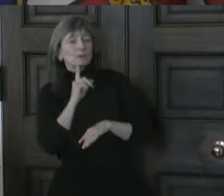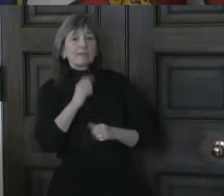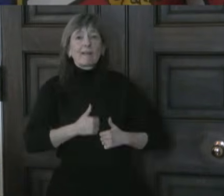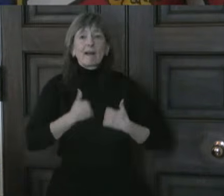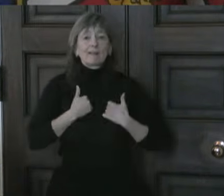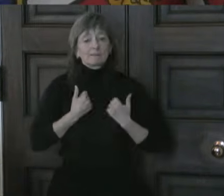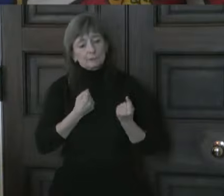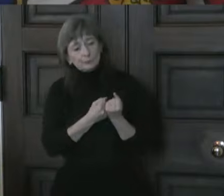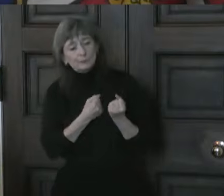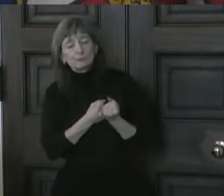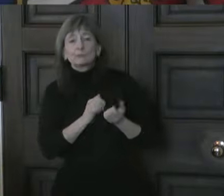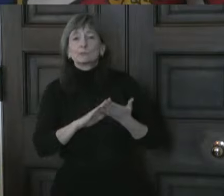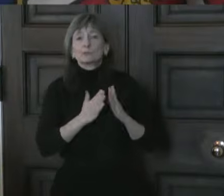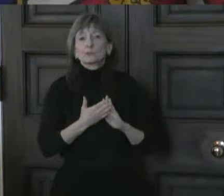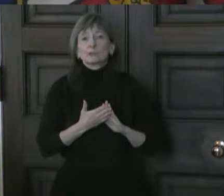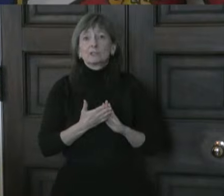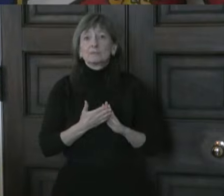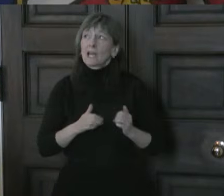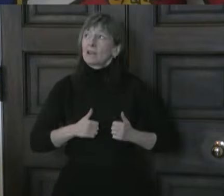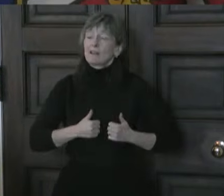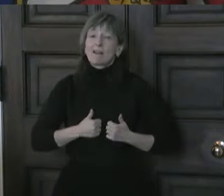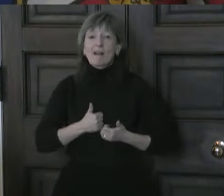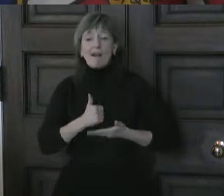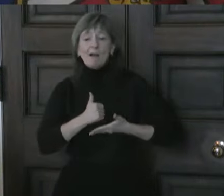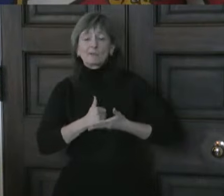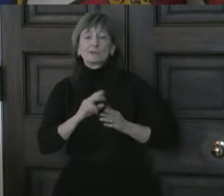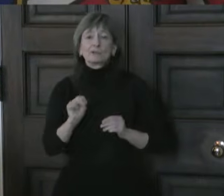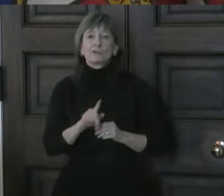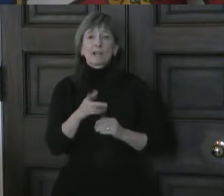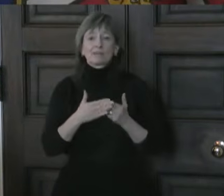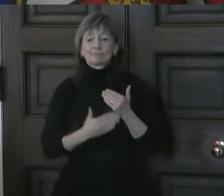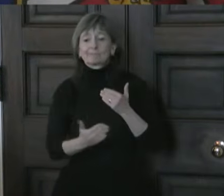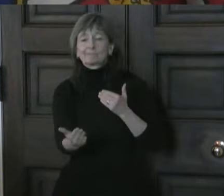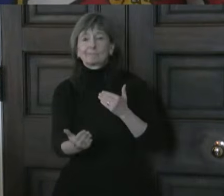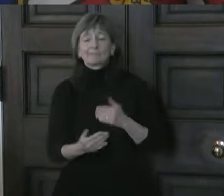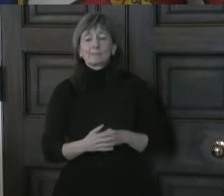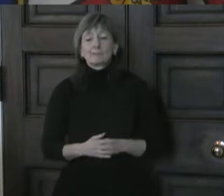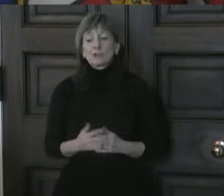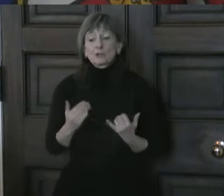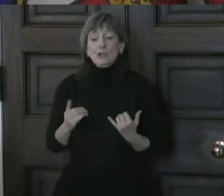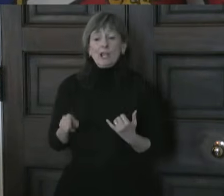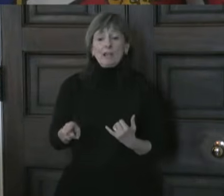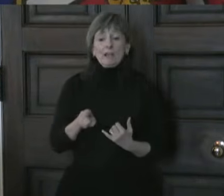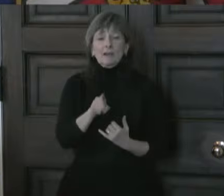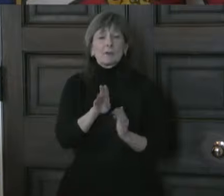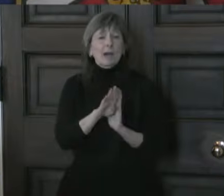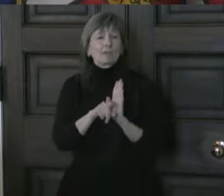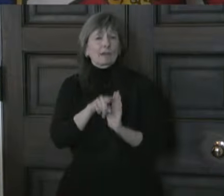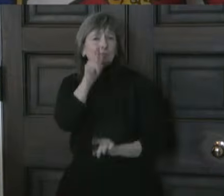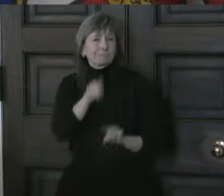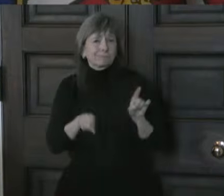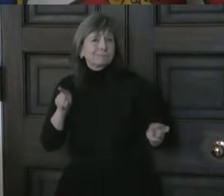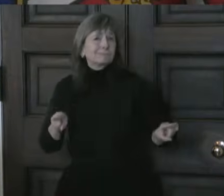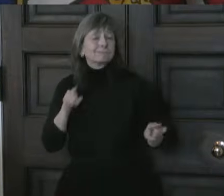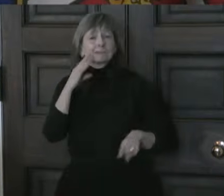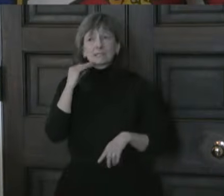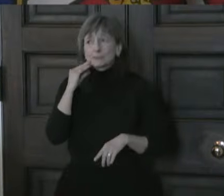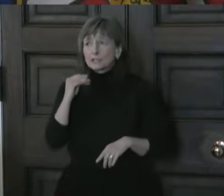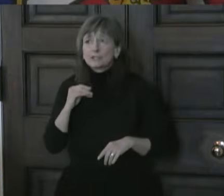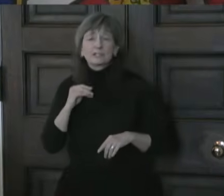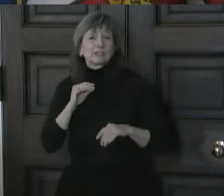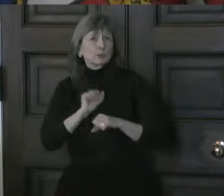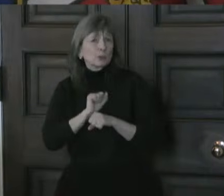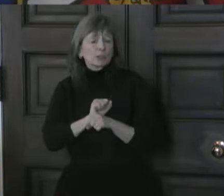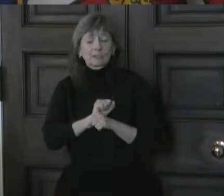helped move Newfoundland and Labrador forward. Today's recipients come from different backgrounds, experiences, and fields of